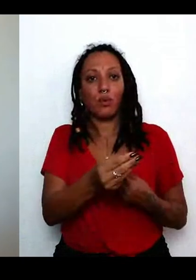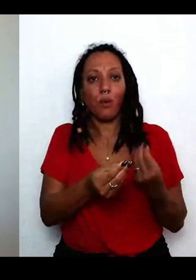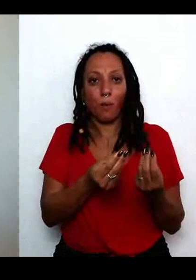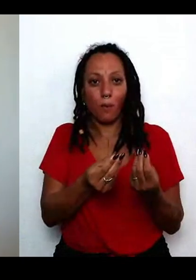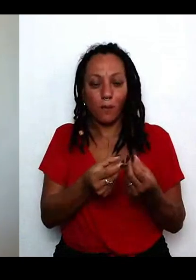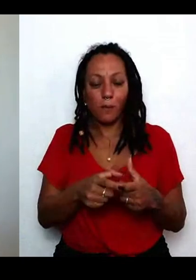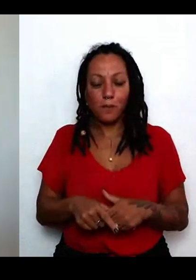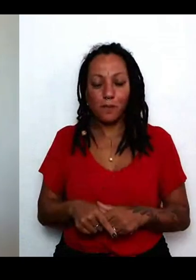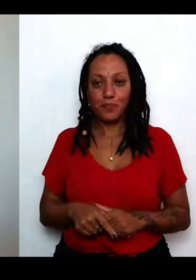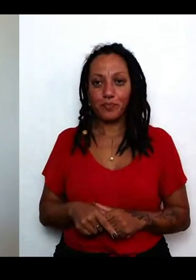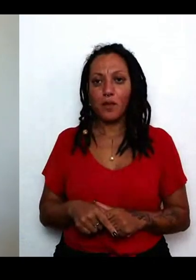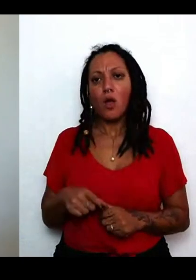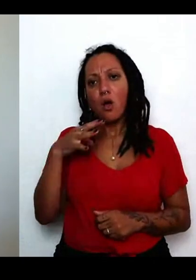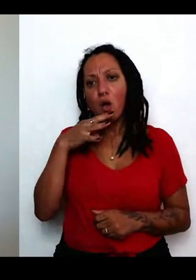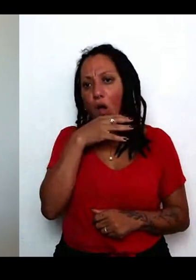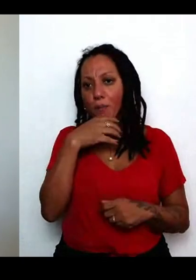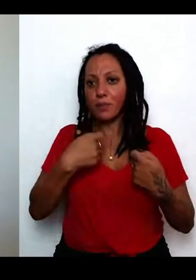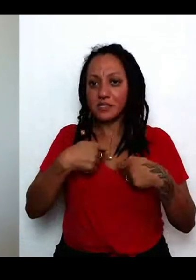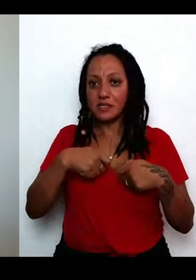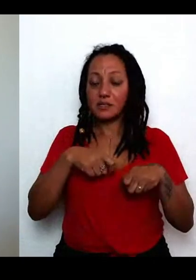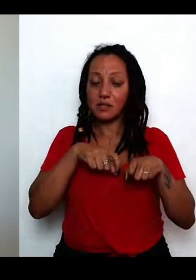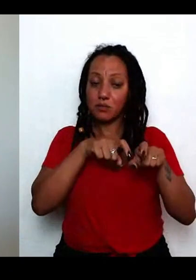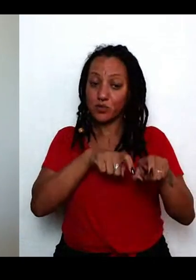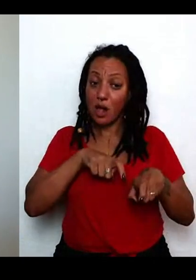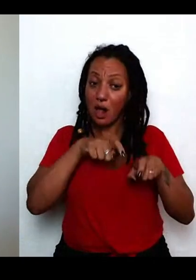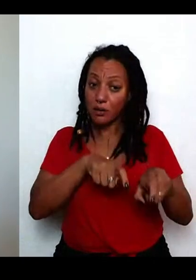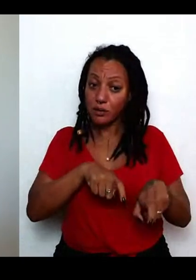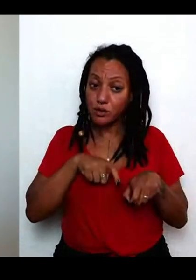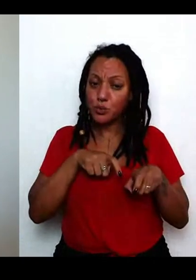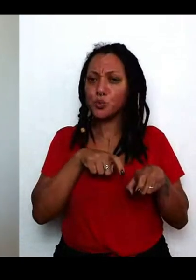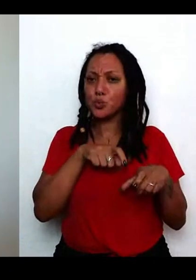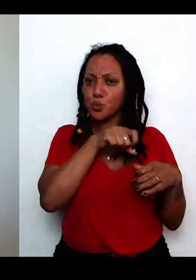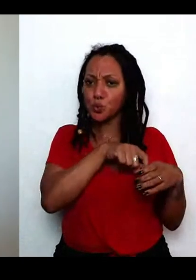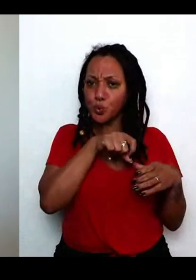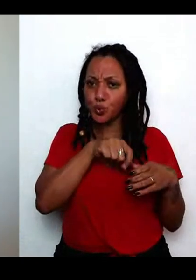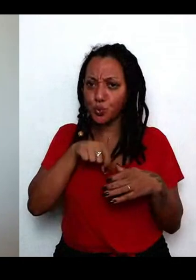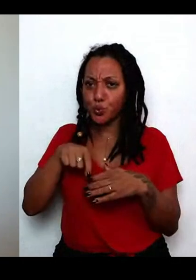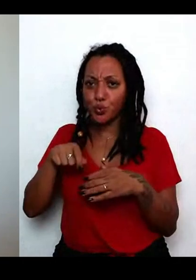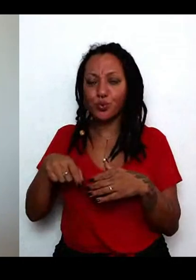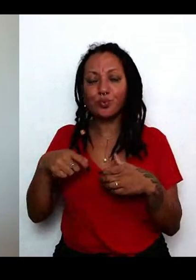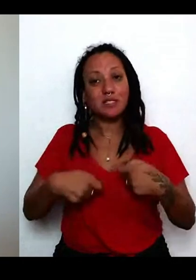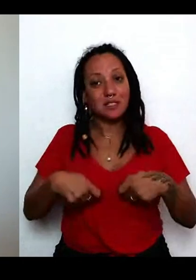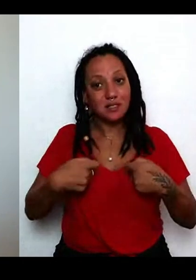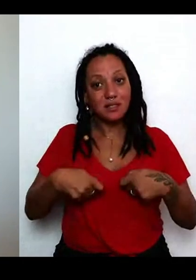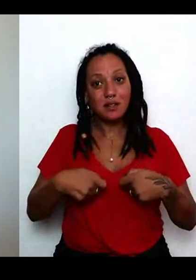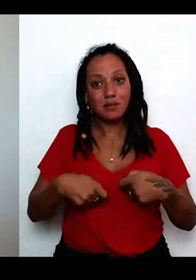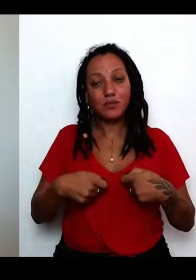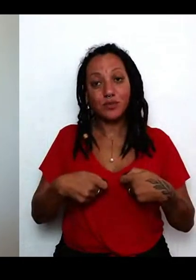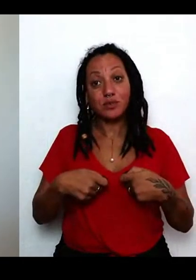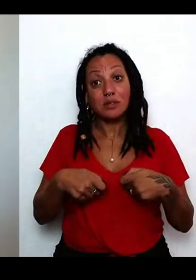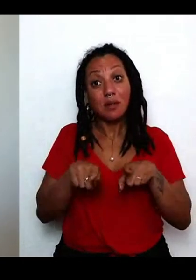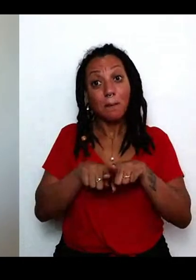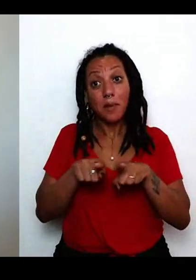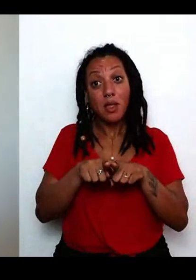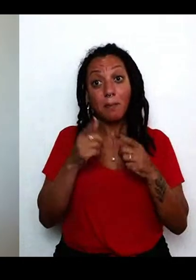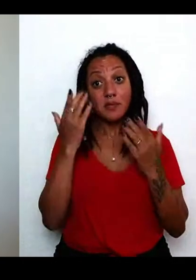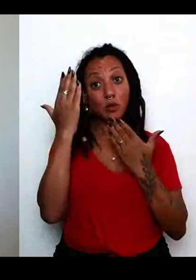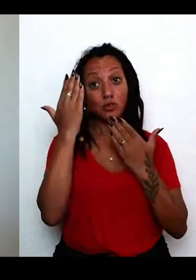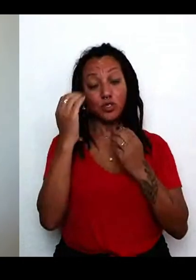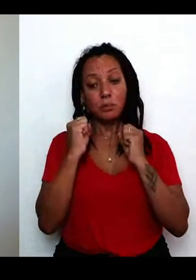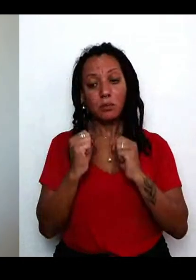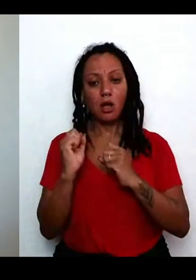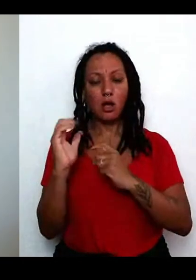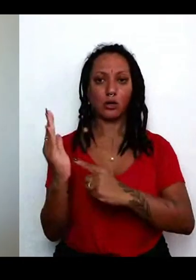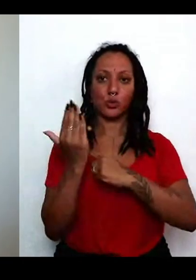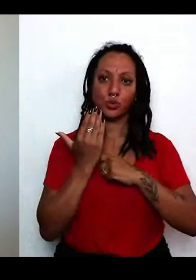to be involved including psychology absolutely actually I'm going to answer this question from a whole different